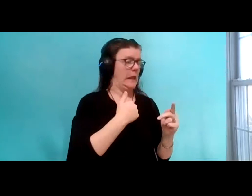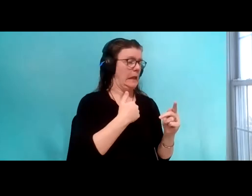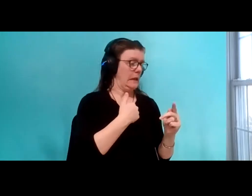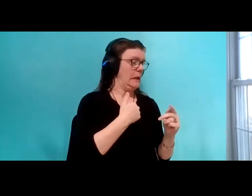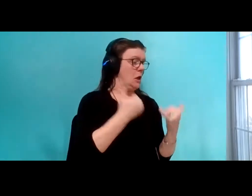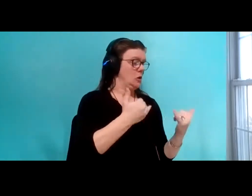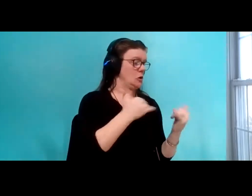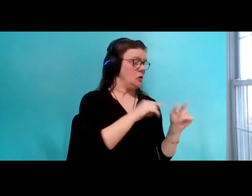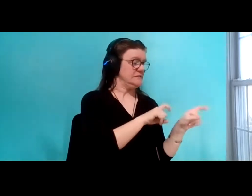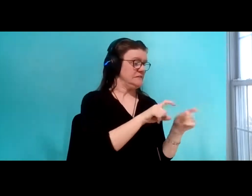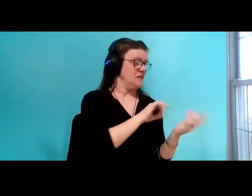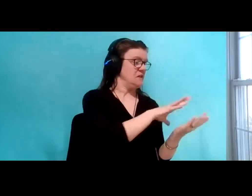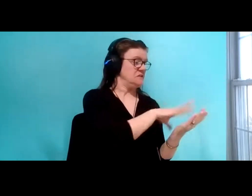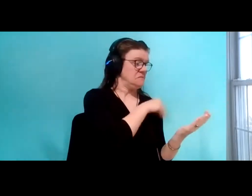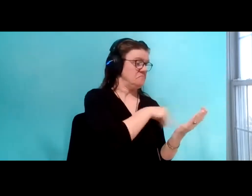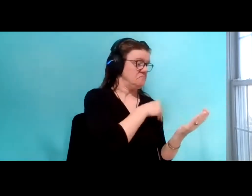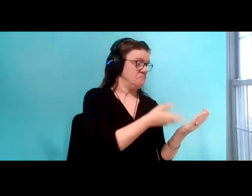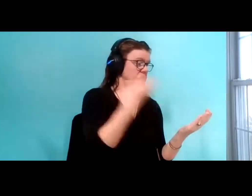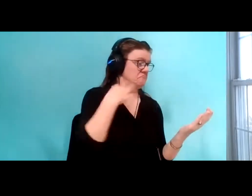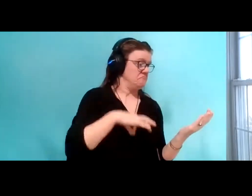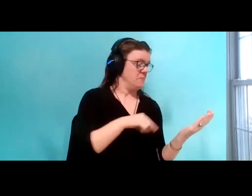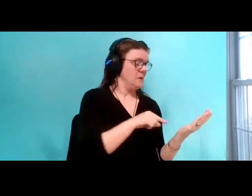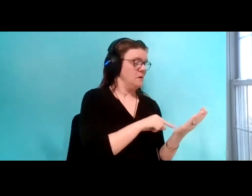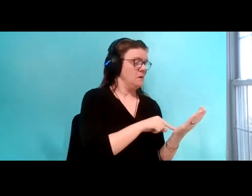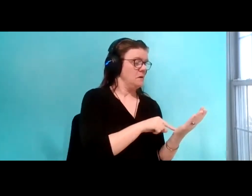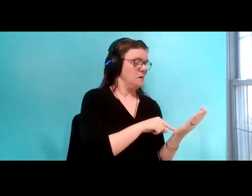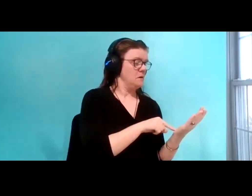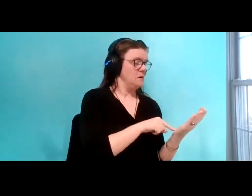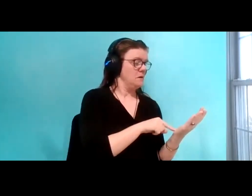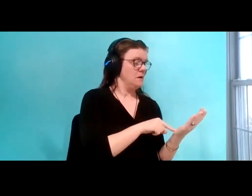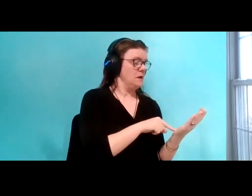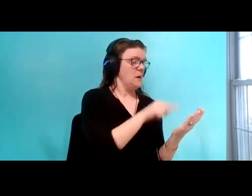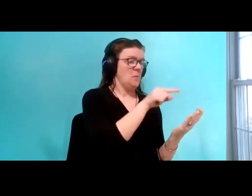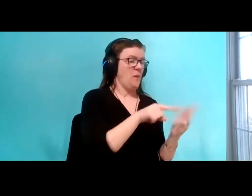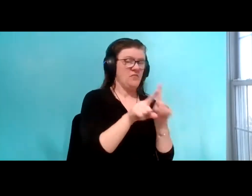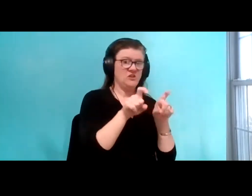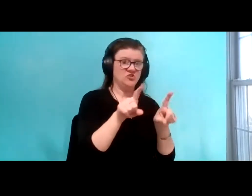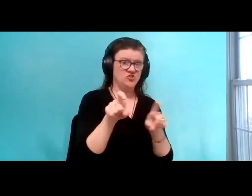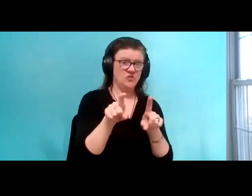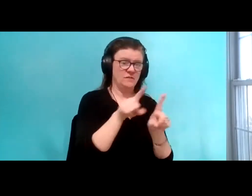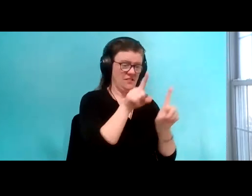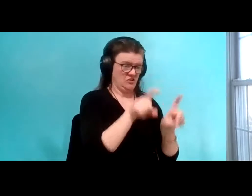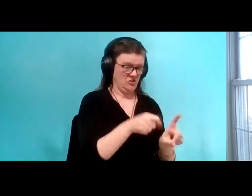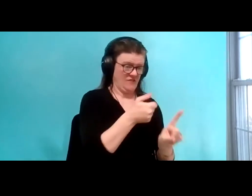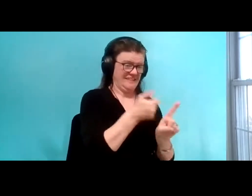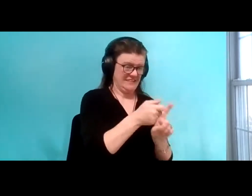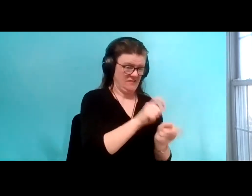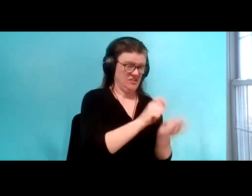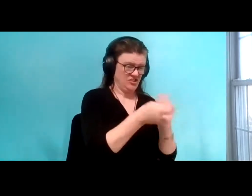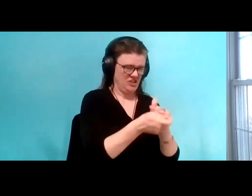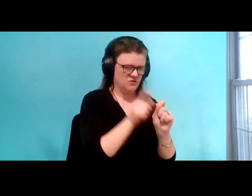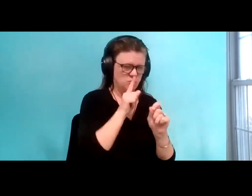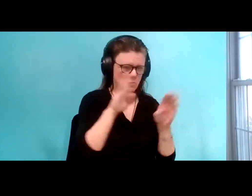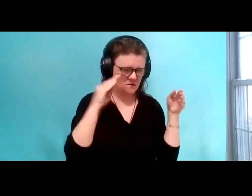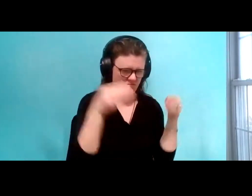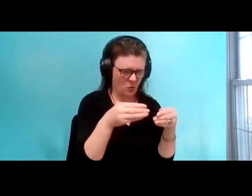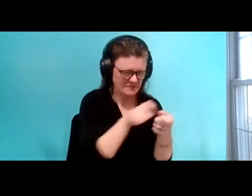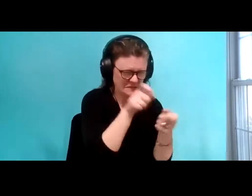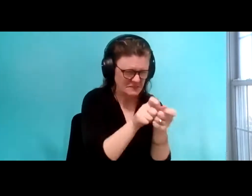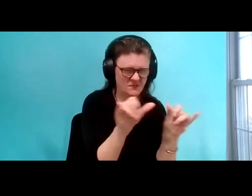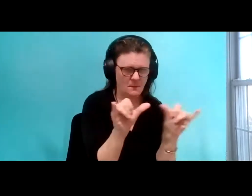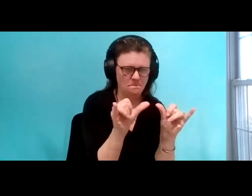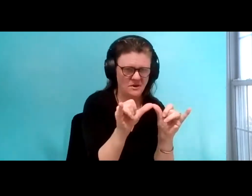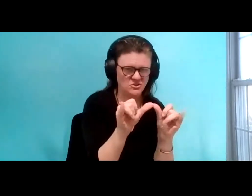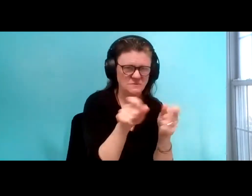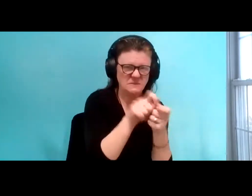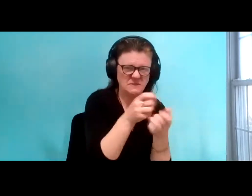existing surveys, but also how you can change existing surveys to get to the issues that need to be measured.